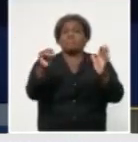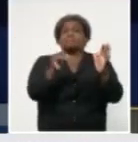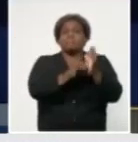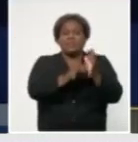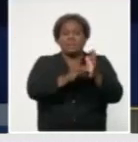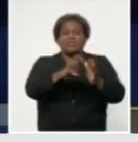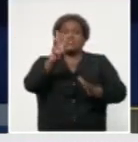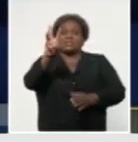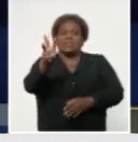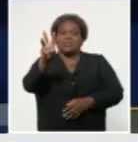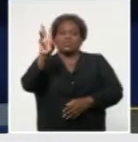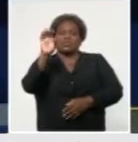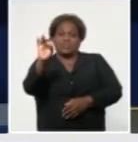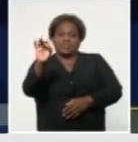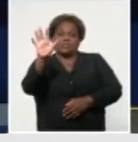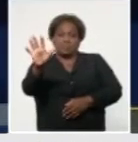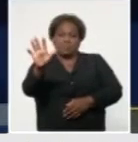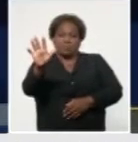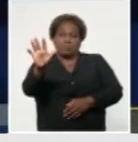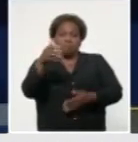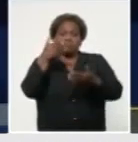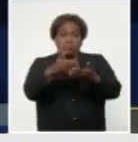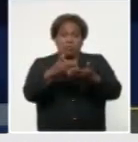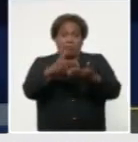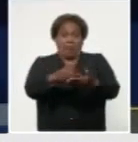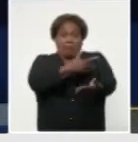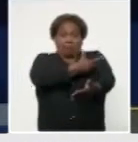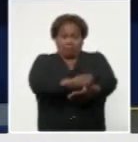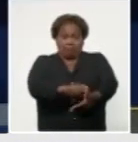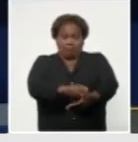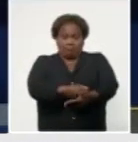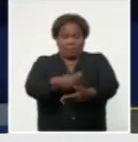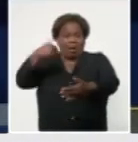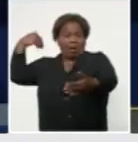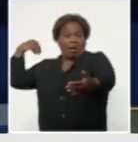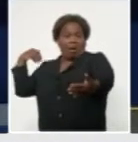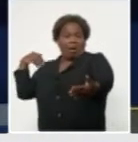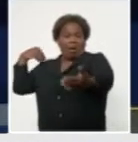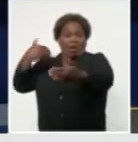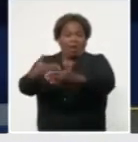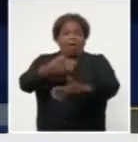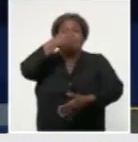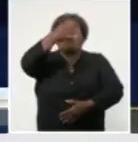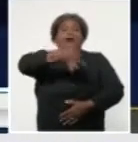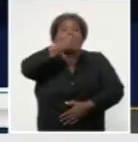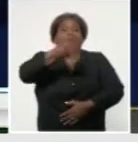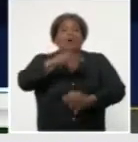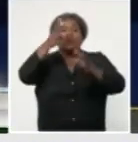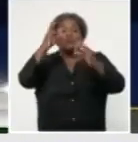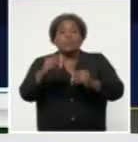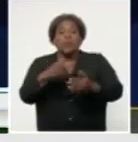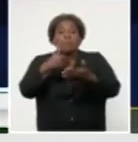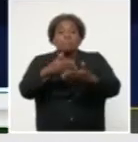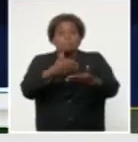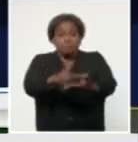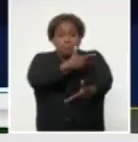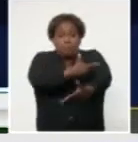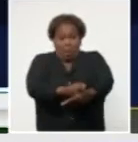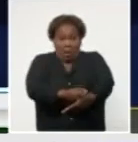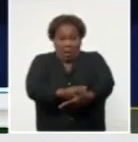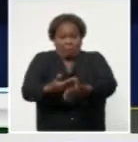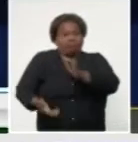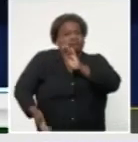Yesterday, the island's different molecular biology laboratories processed a large number of samples,